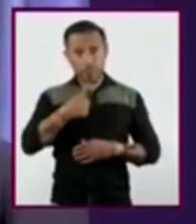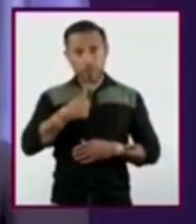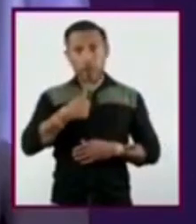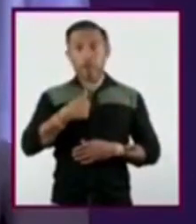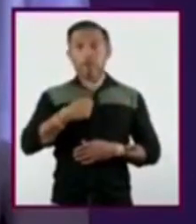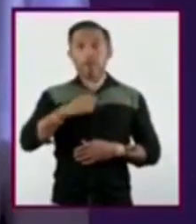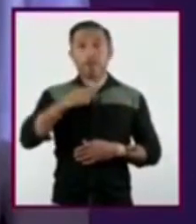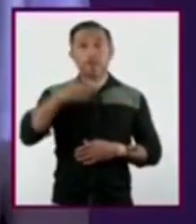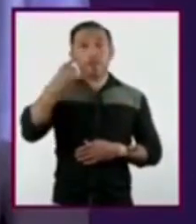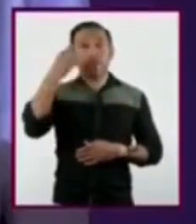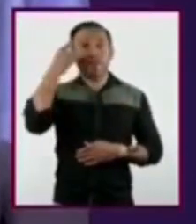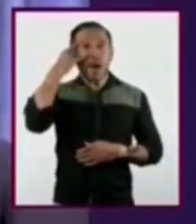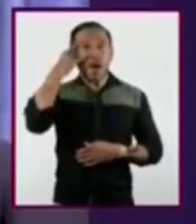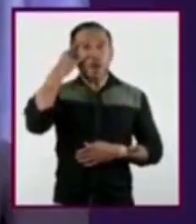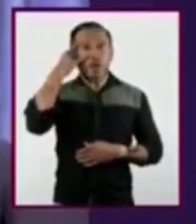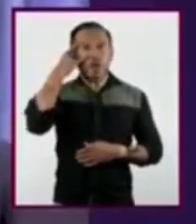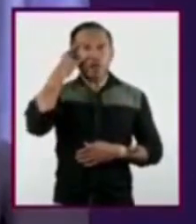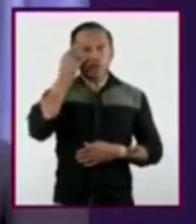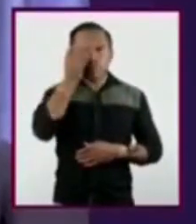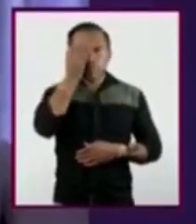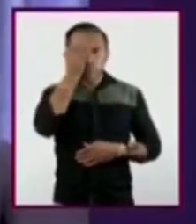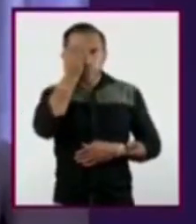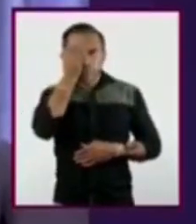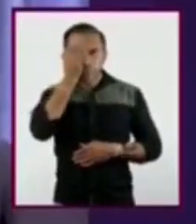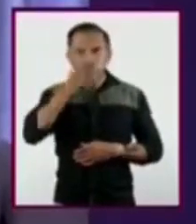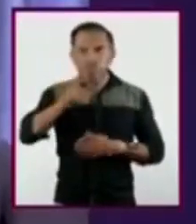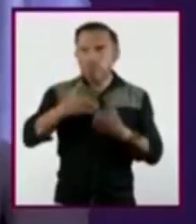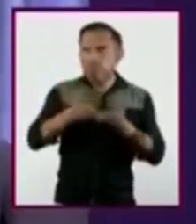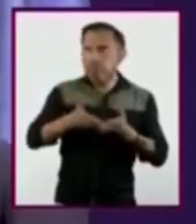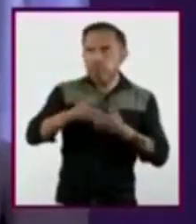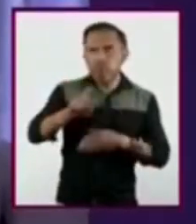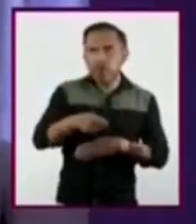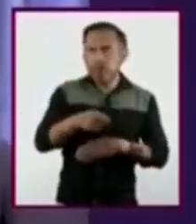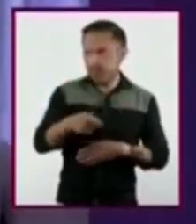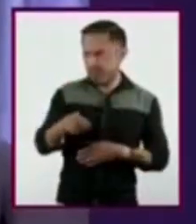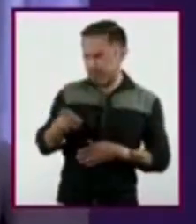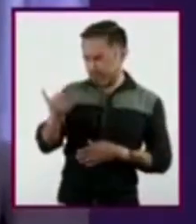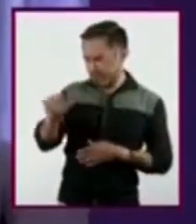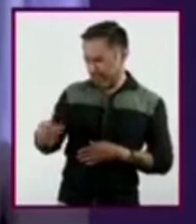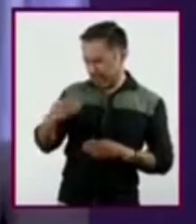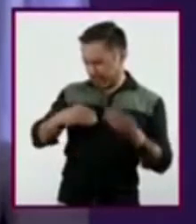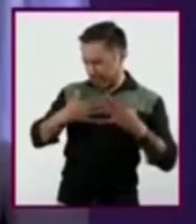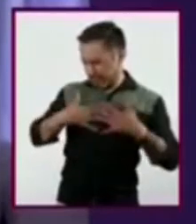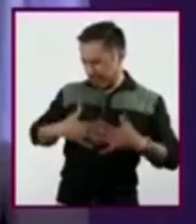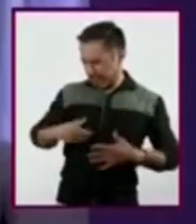pirate. Dizzy, it looks awful.